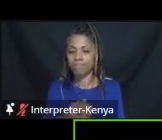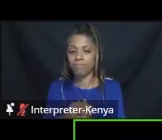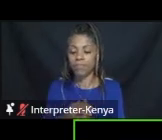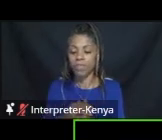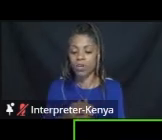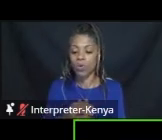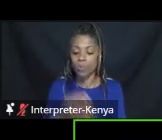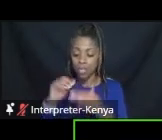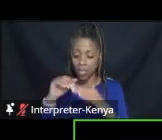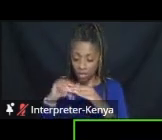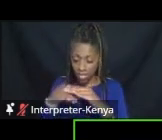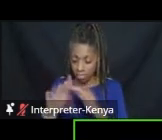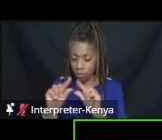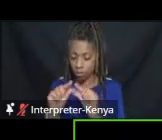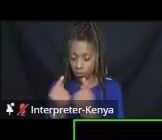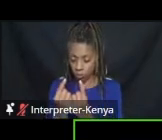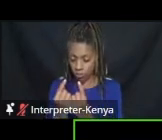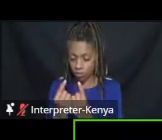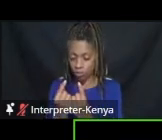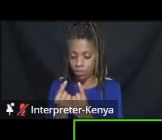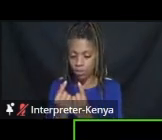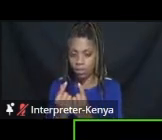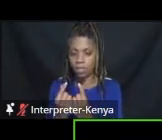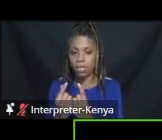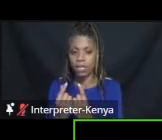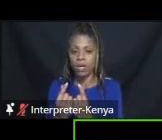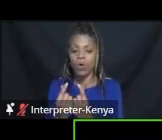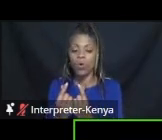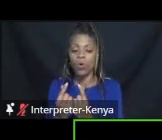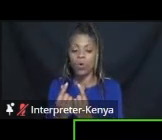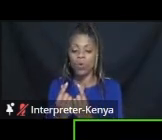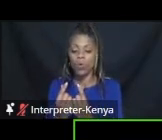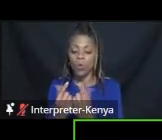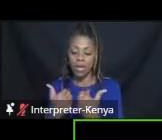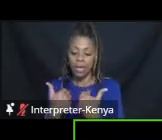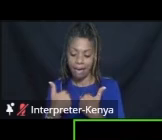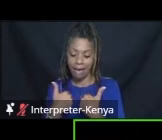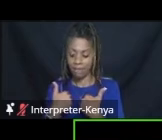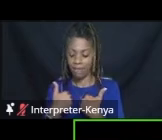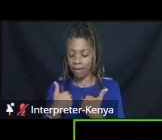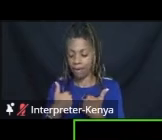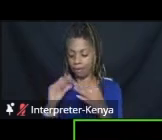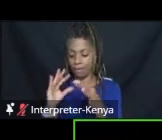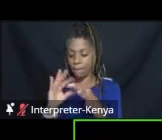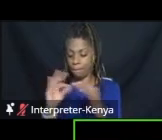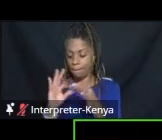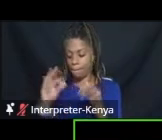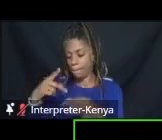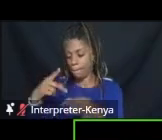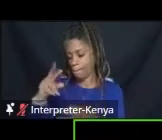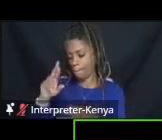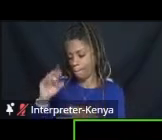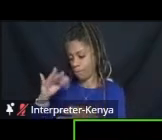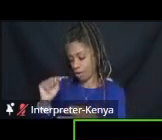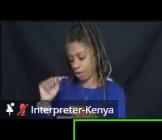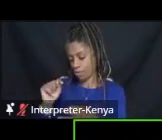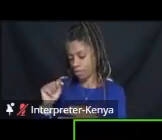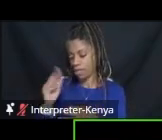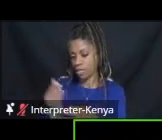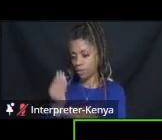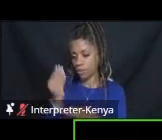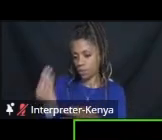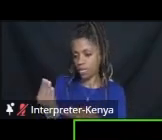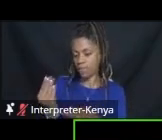role-alike groups, we've provided a prompt, not this exact prompt, but a prompt that we think is really relevant and gets to kind of a big question for each of these